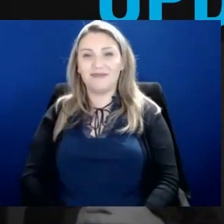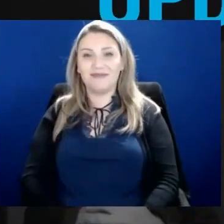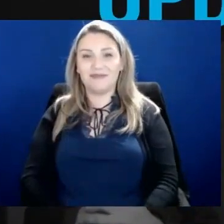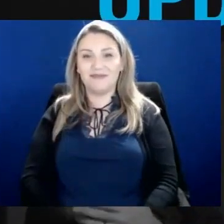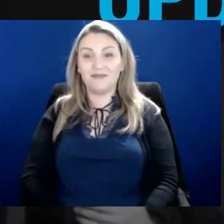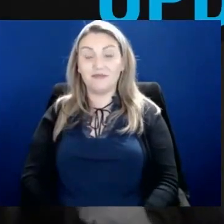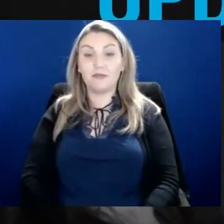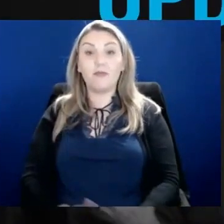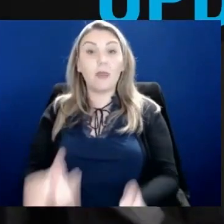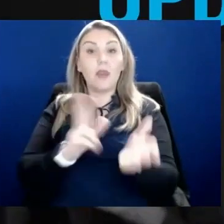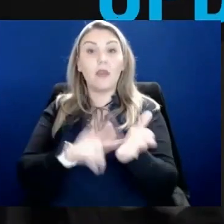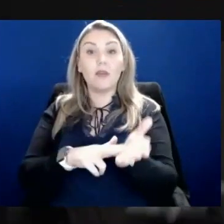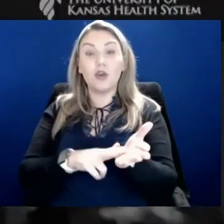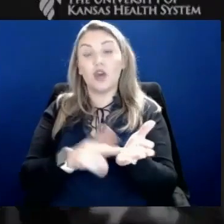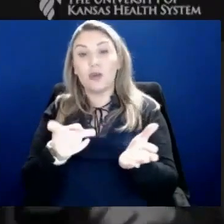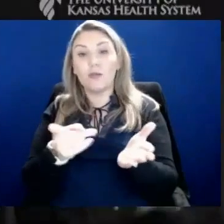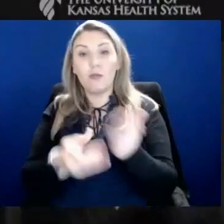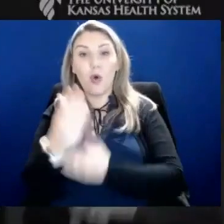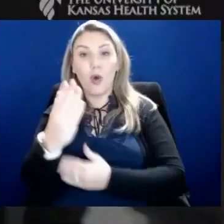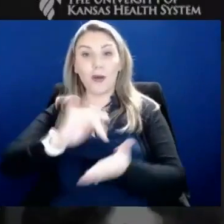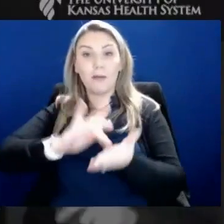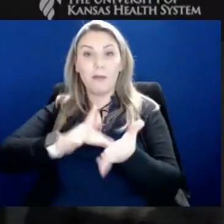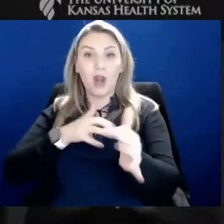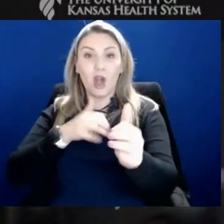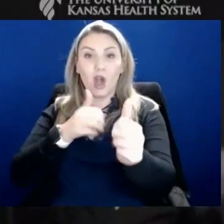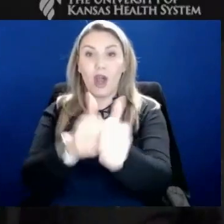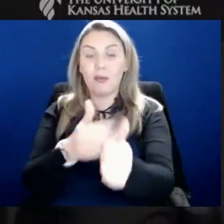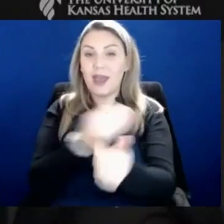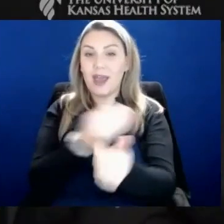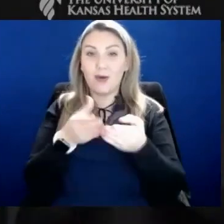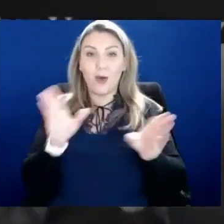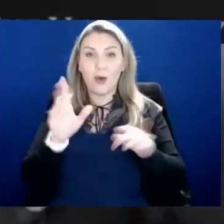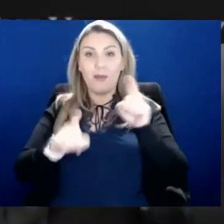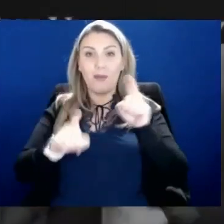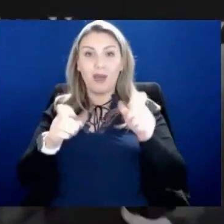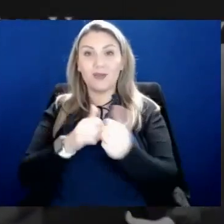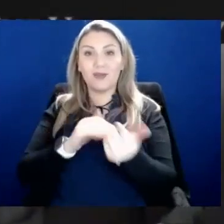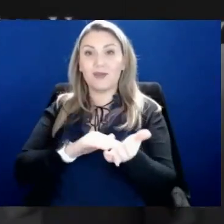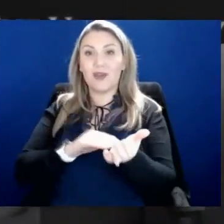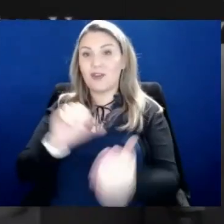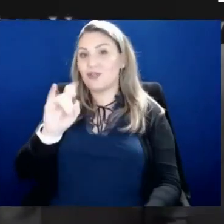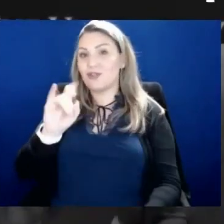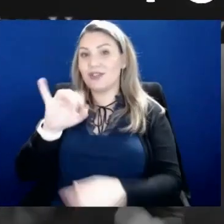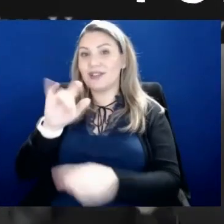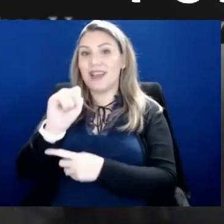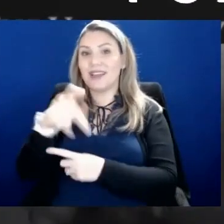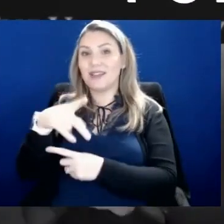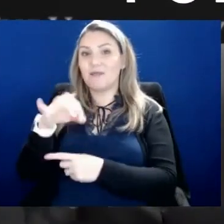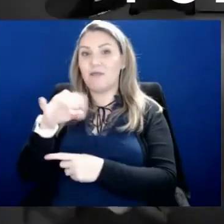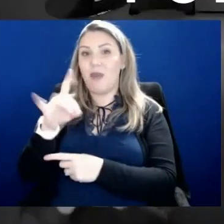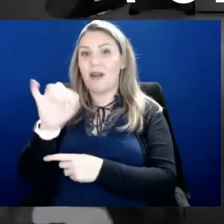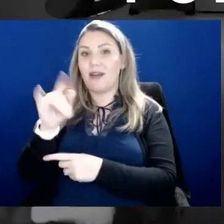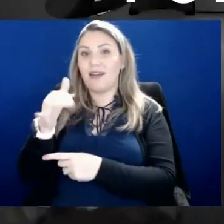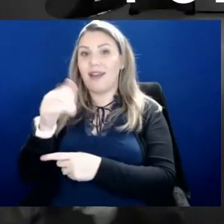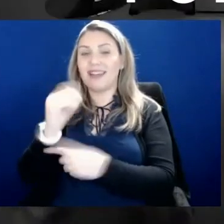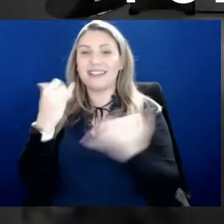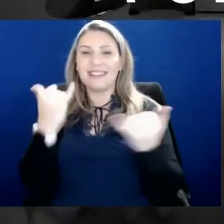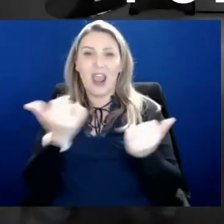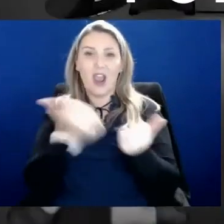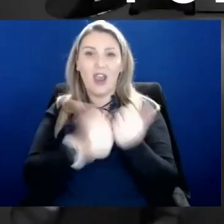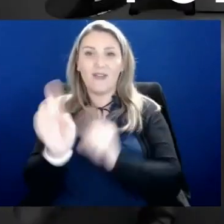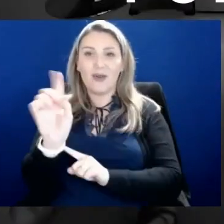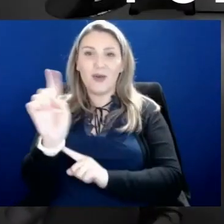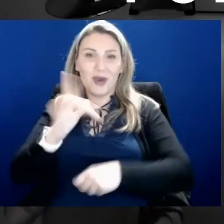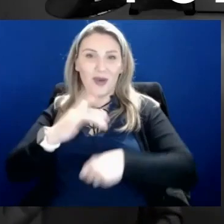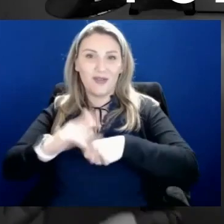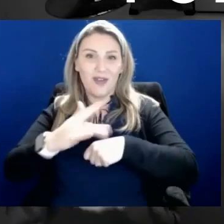Subscribe to our Morning Medical Update and Open Mics with Dr. Stites podcasts. Now, everywhere podcasts are available.